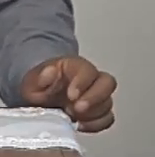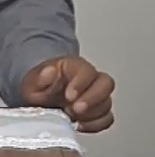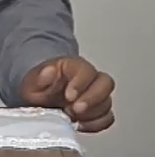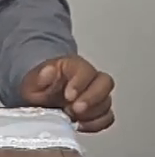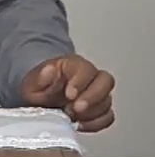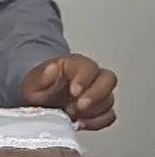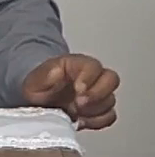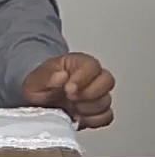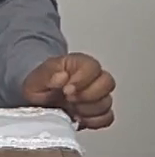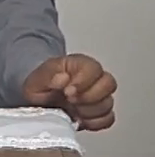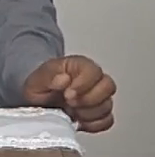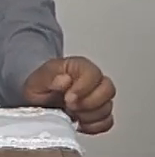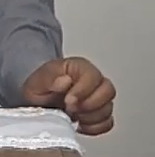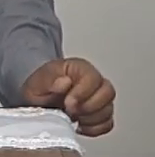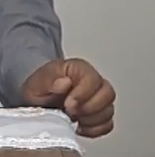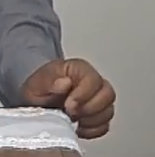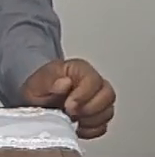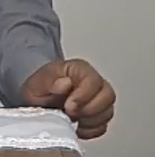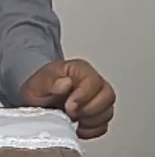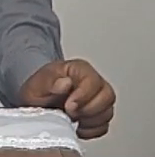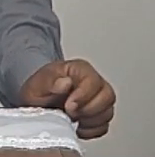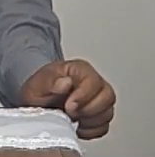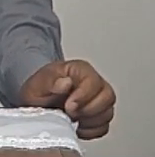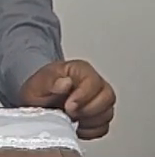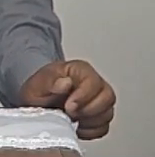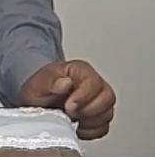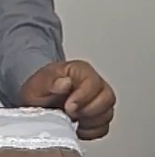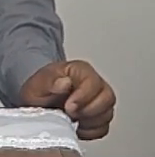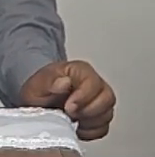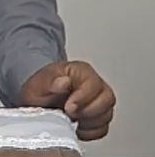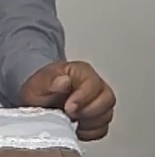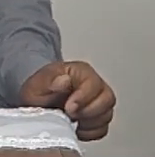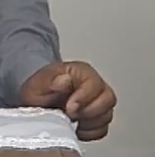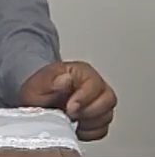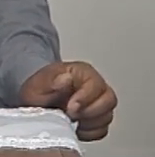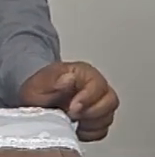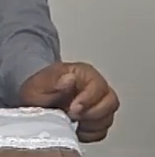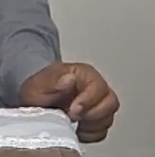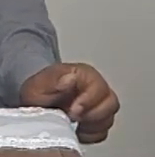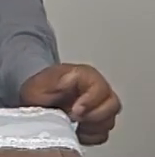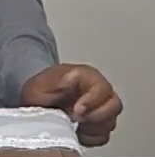going to pay with his own life. So now the children's song.